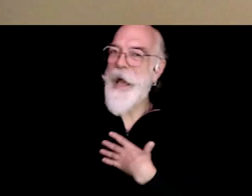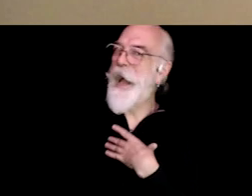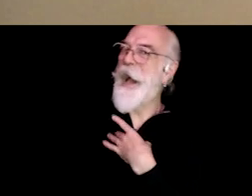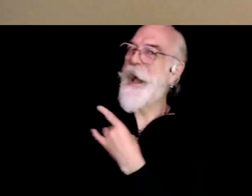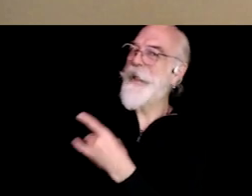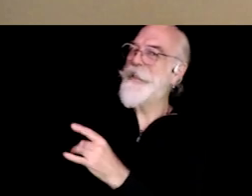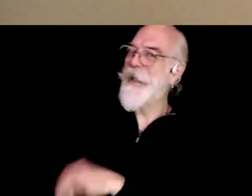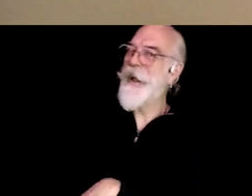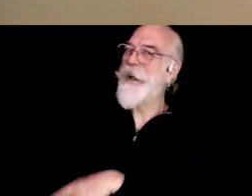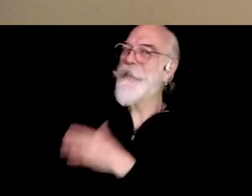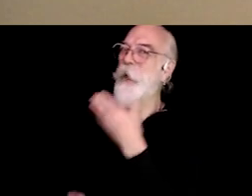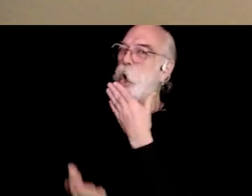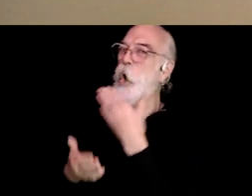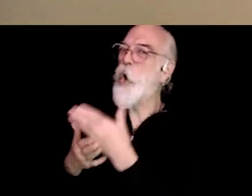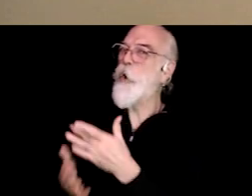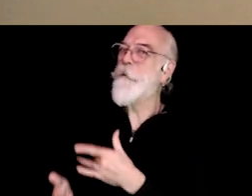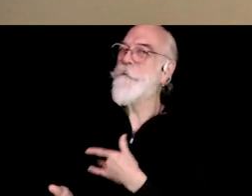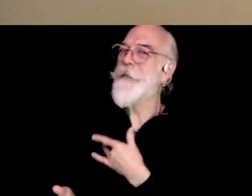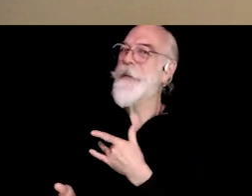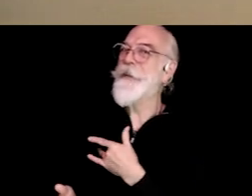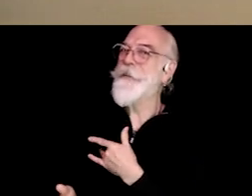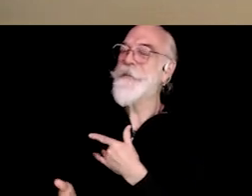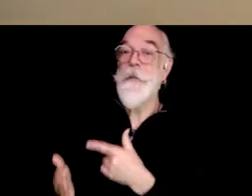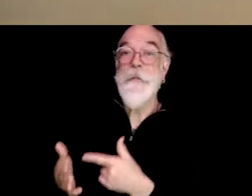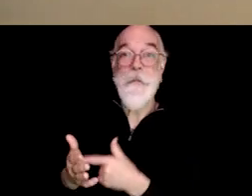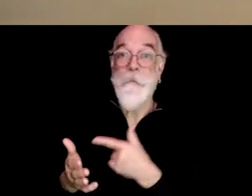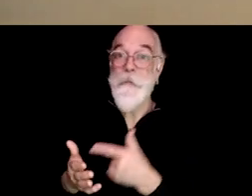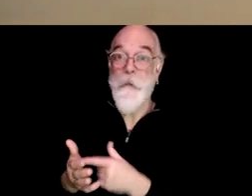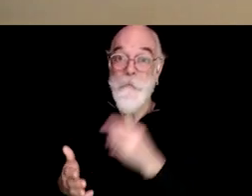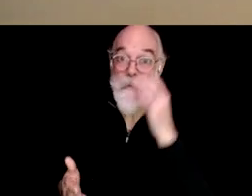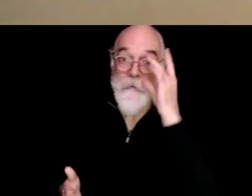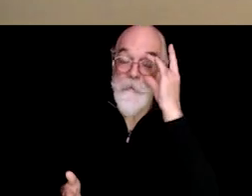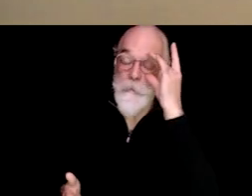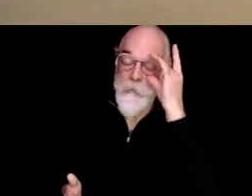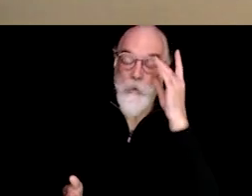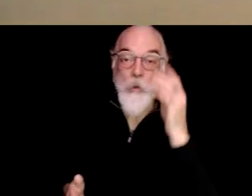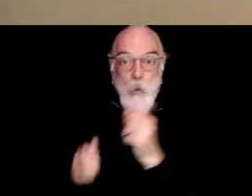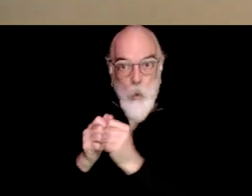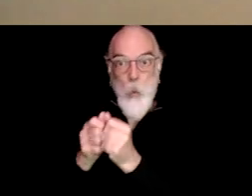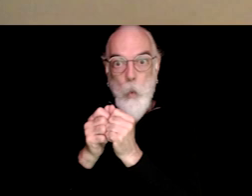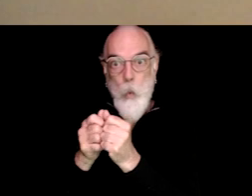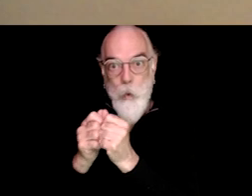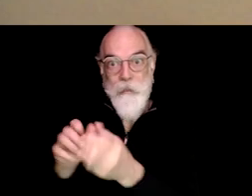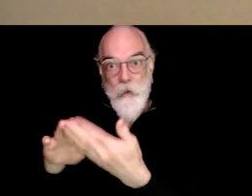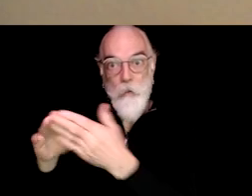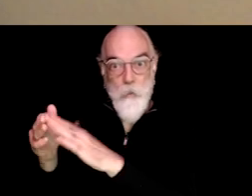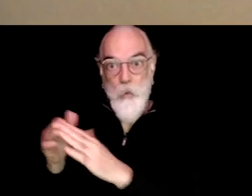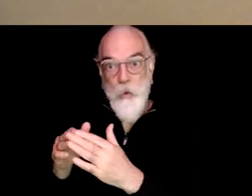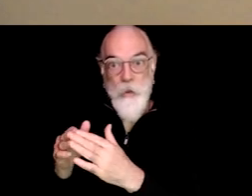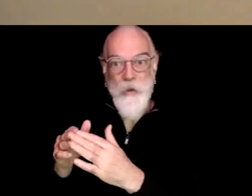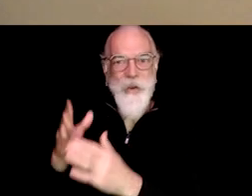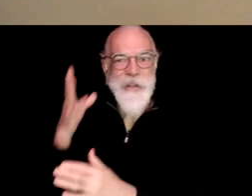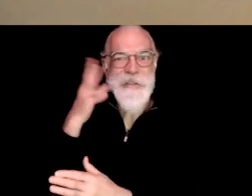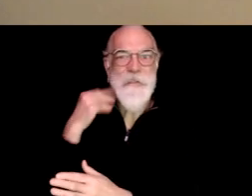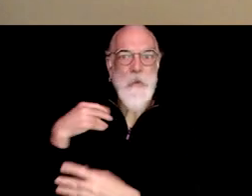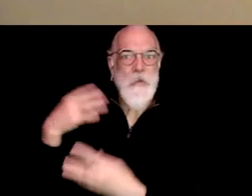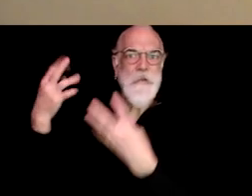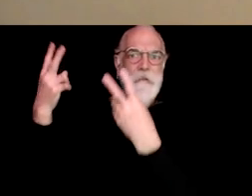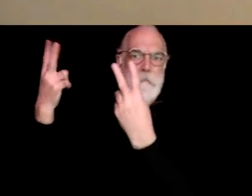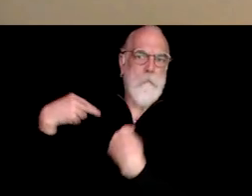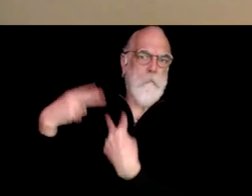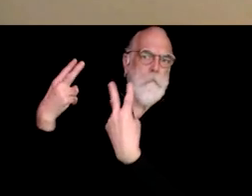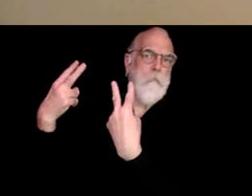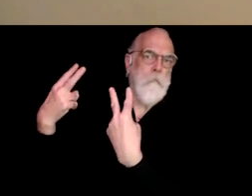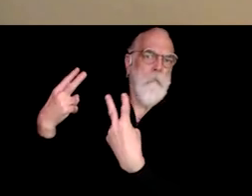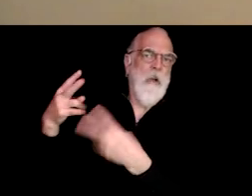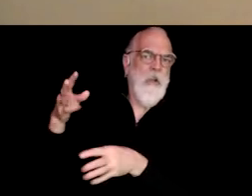I like the good feelings, because sometimes when people are with community, there's judgment. There's all kind.